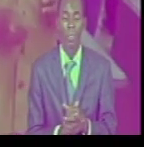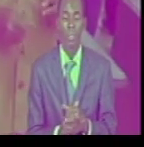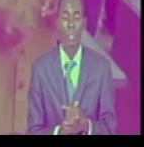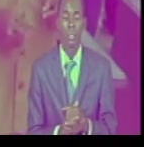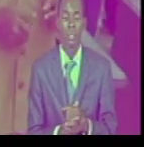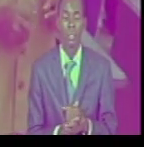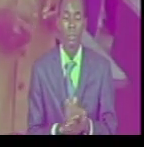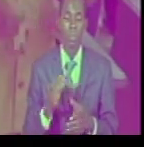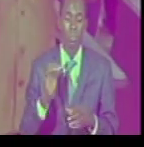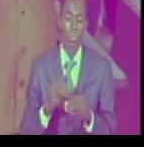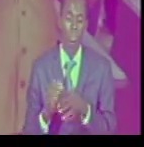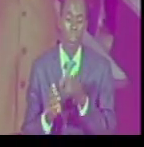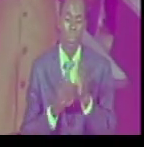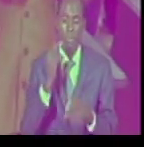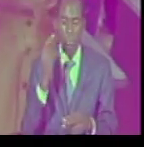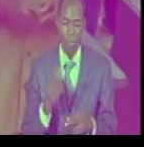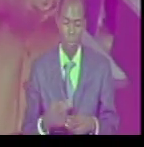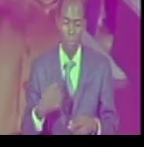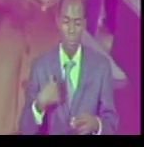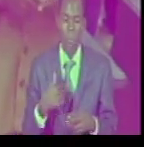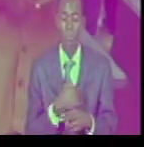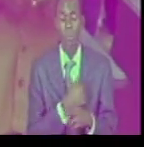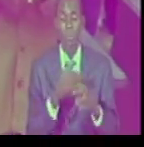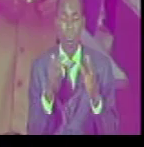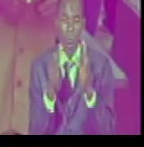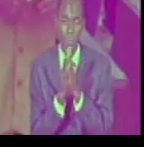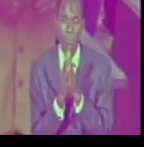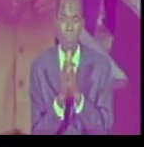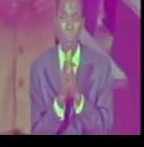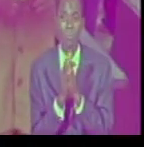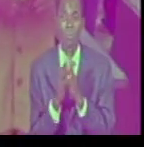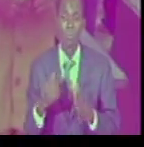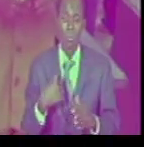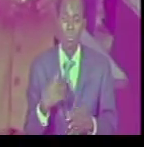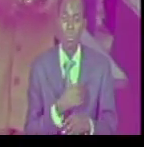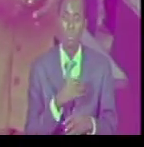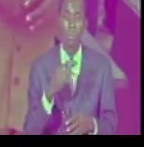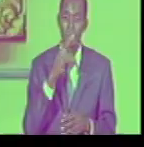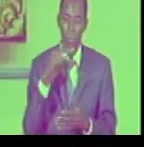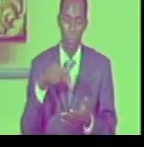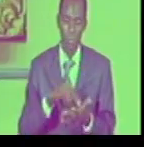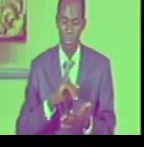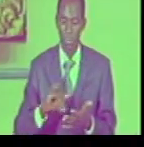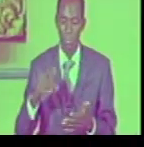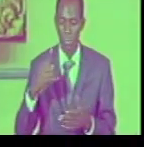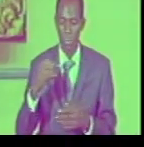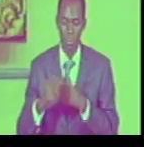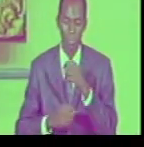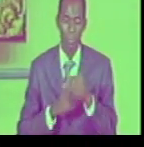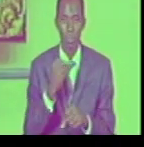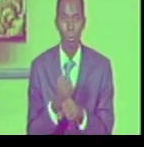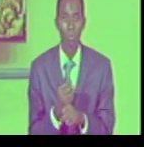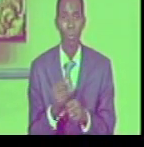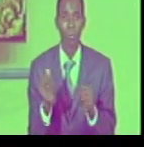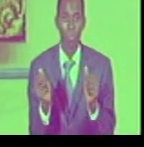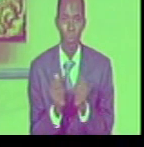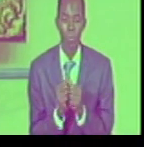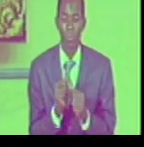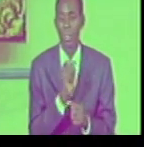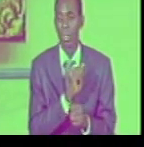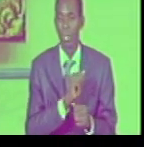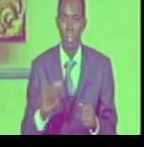In Jesus' name we pray. We are starting the year with a global program for